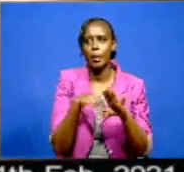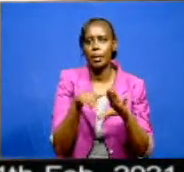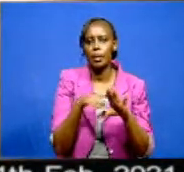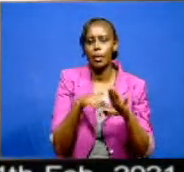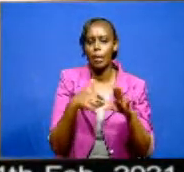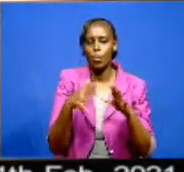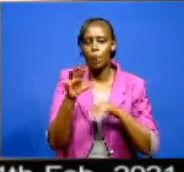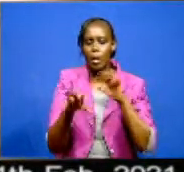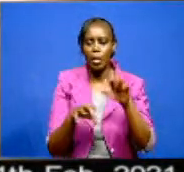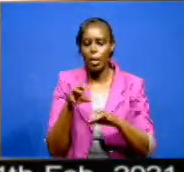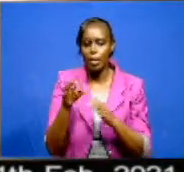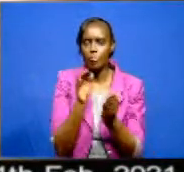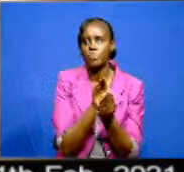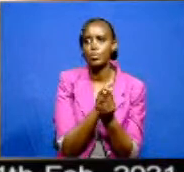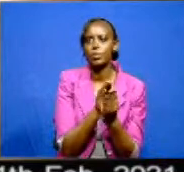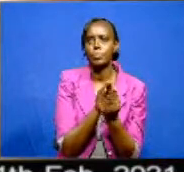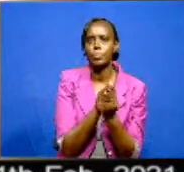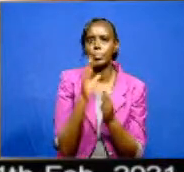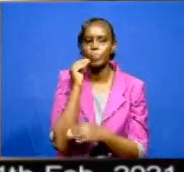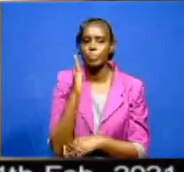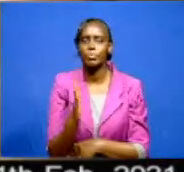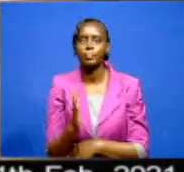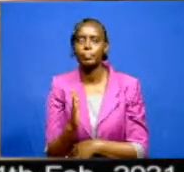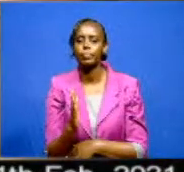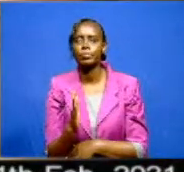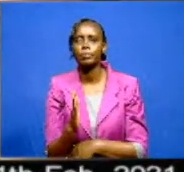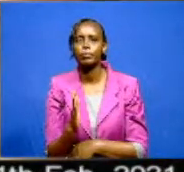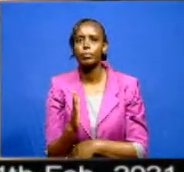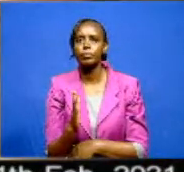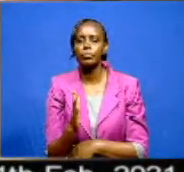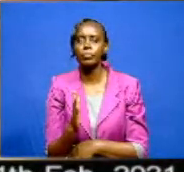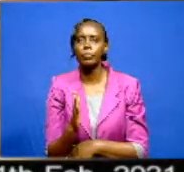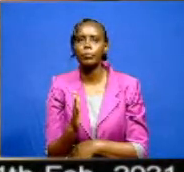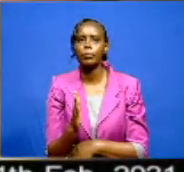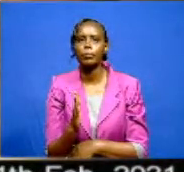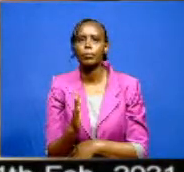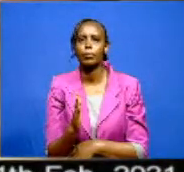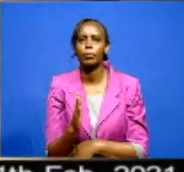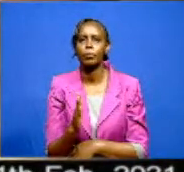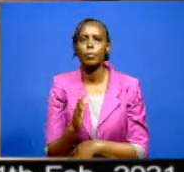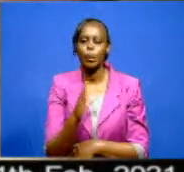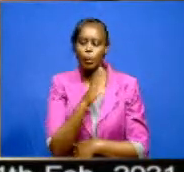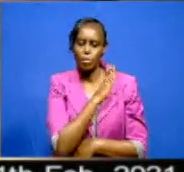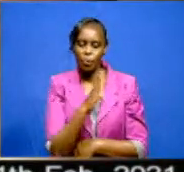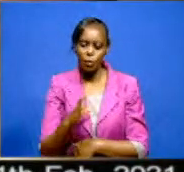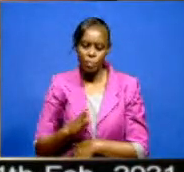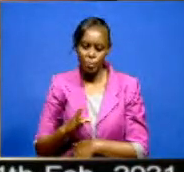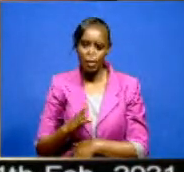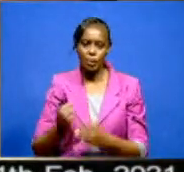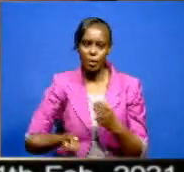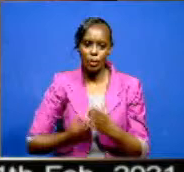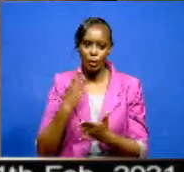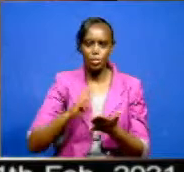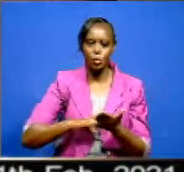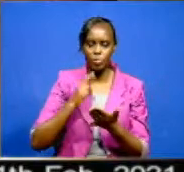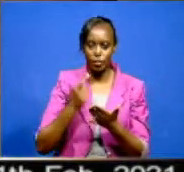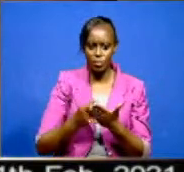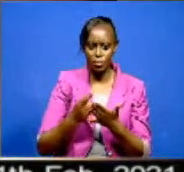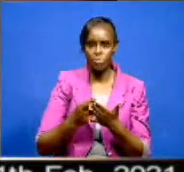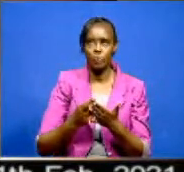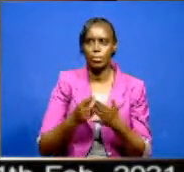wildlife conservation. Madam Speaker, the Committee of Environment and Natural Resources held various